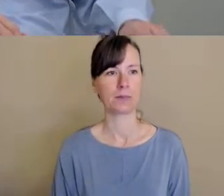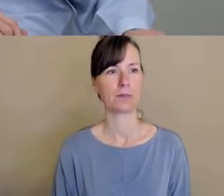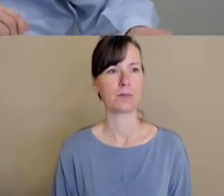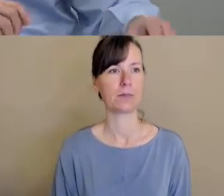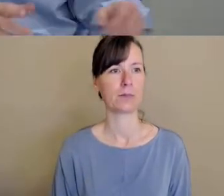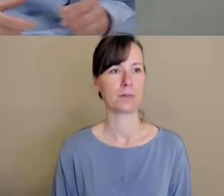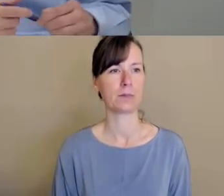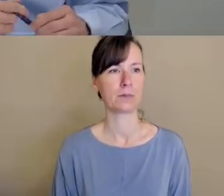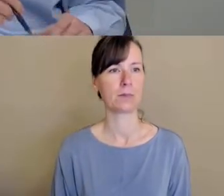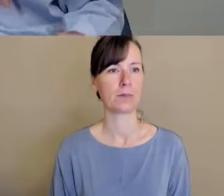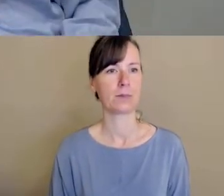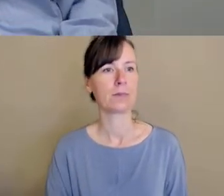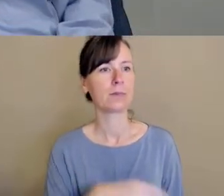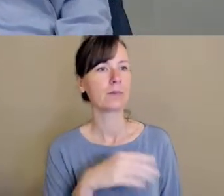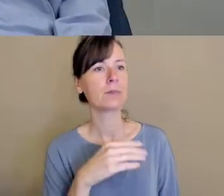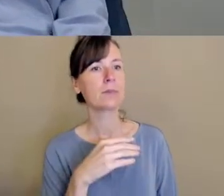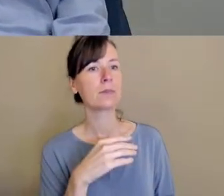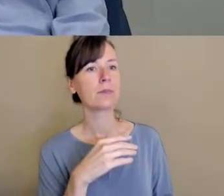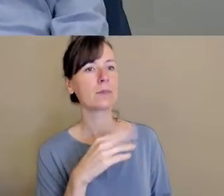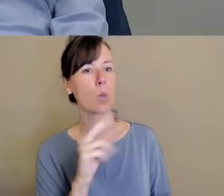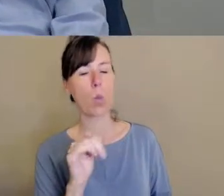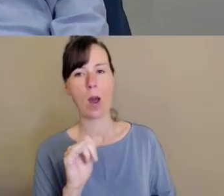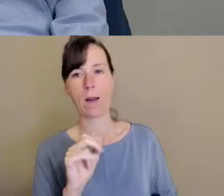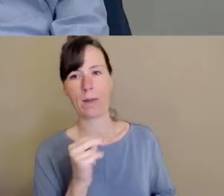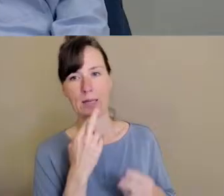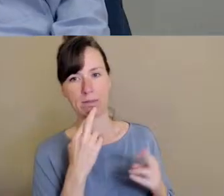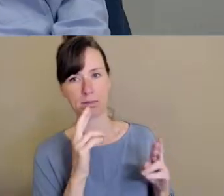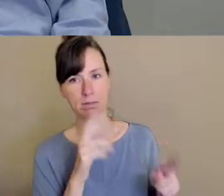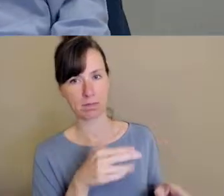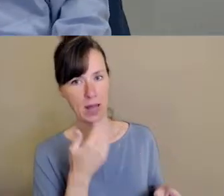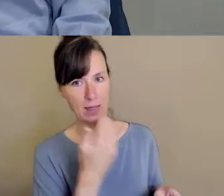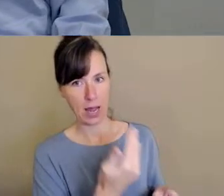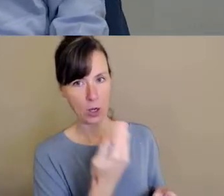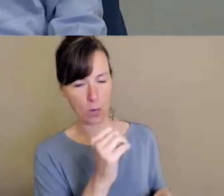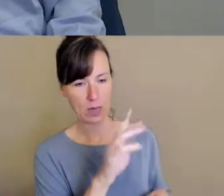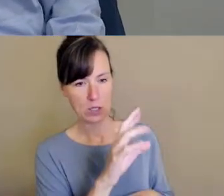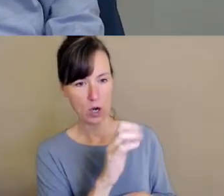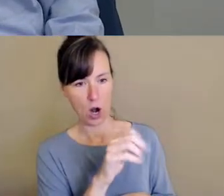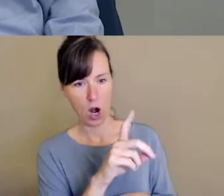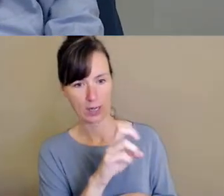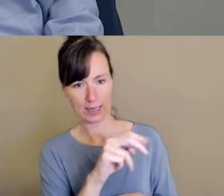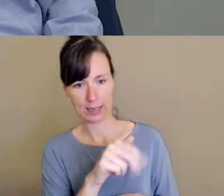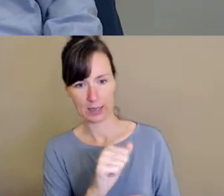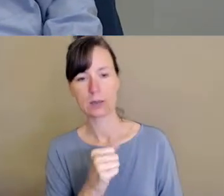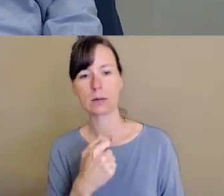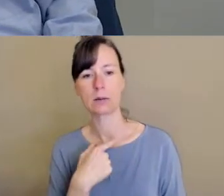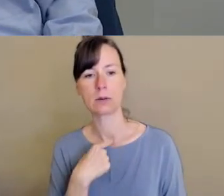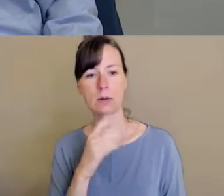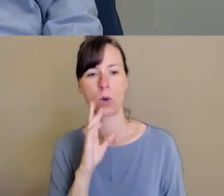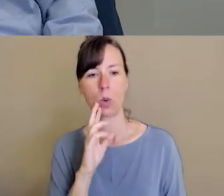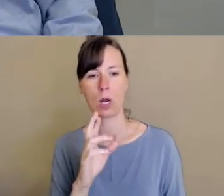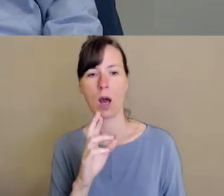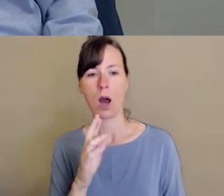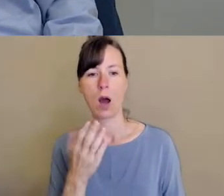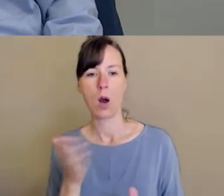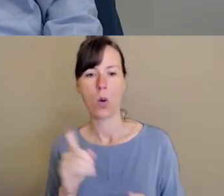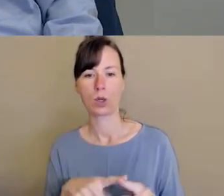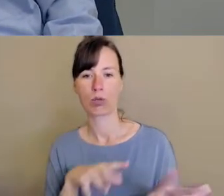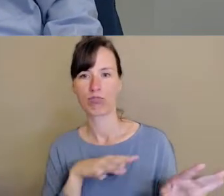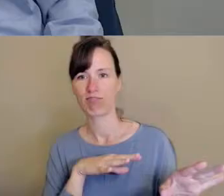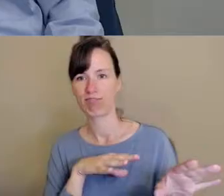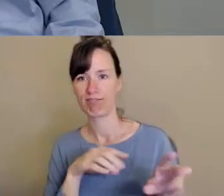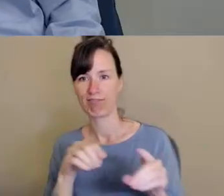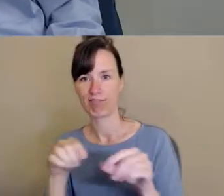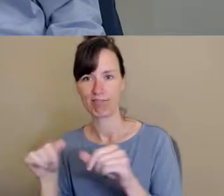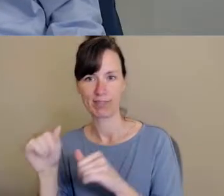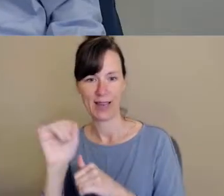So thank you, Mr. Cardenas. So we are hitting that area of Wayne Place that has been deteriorating, and so